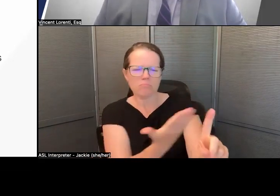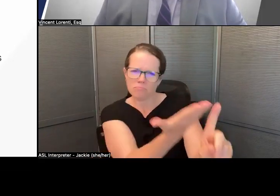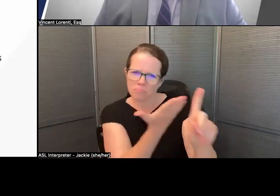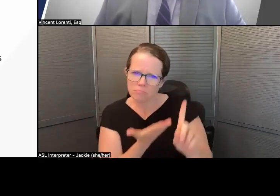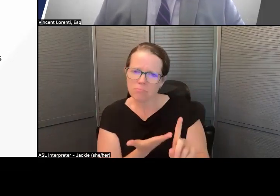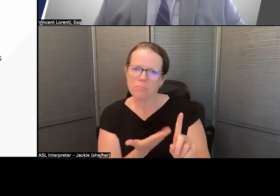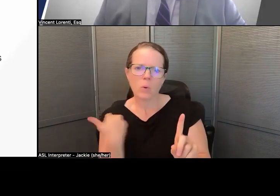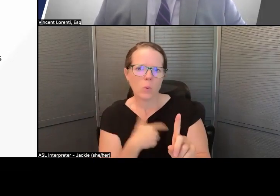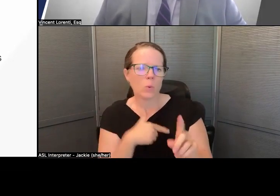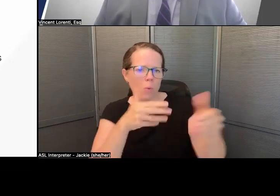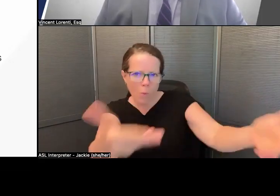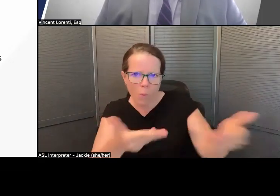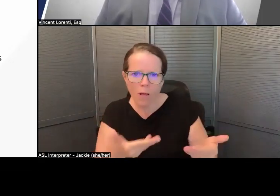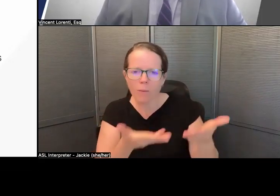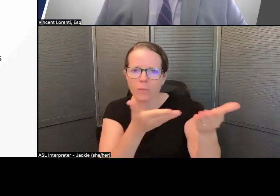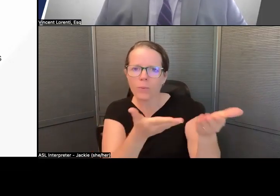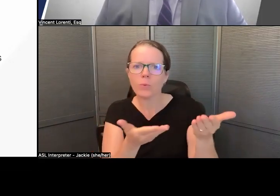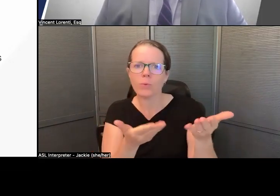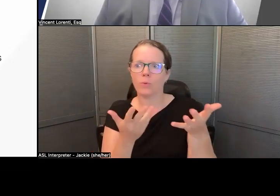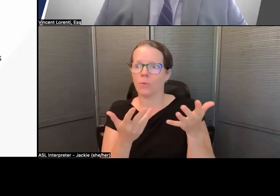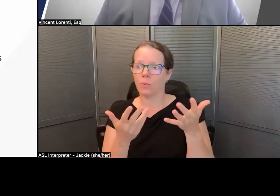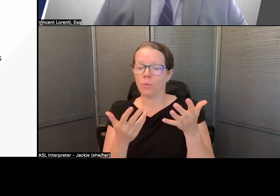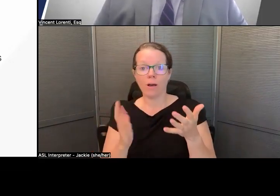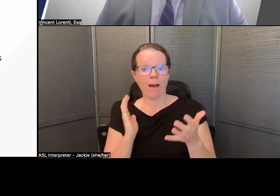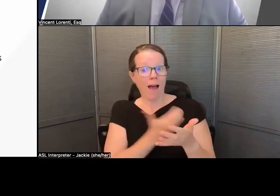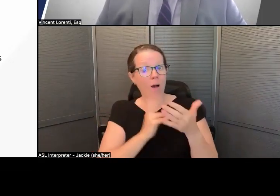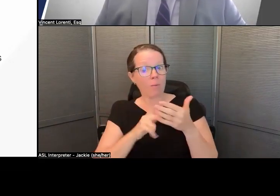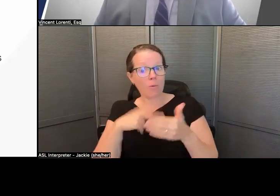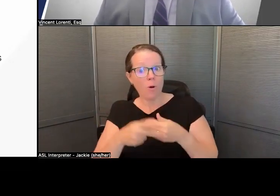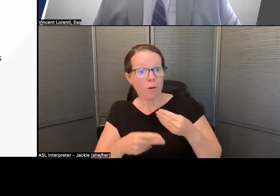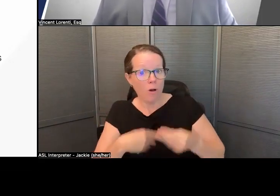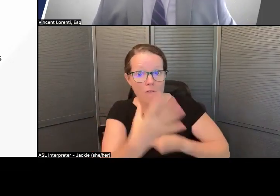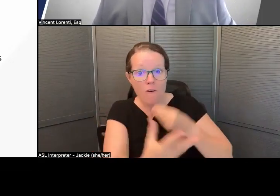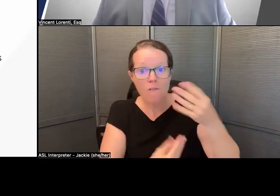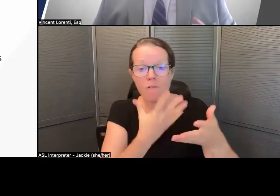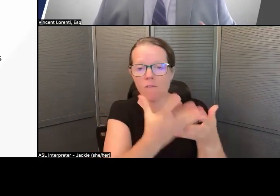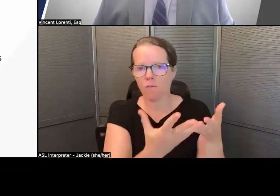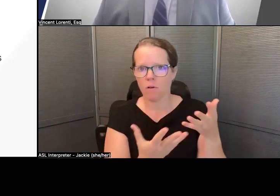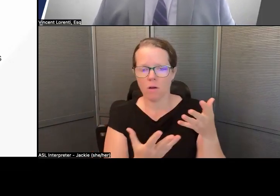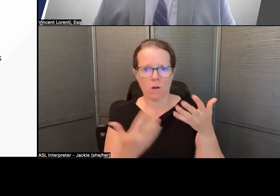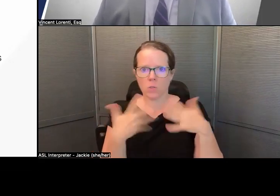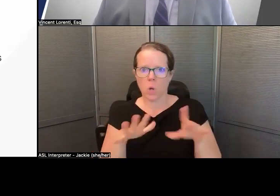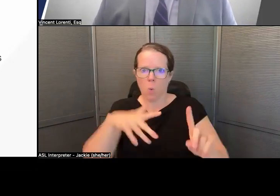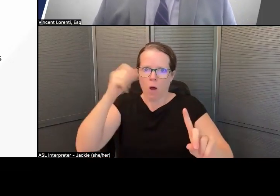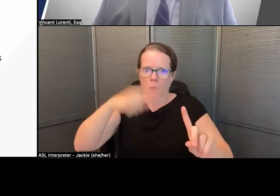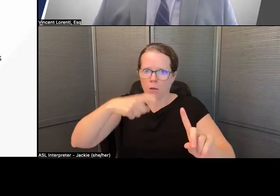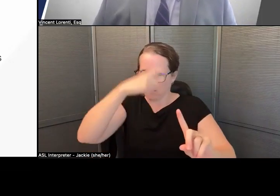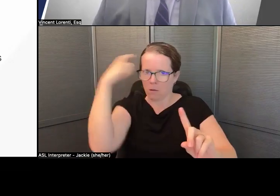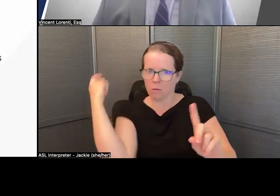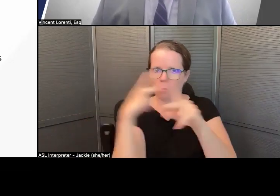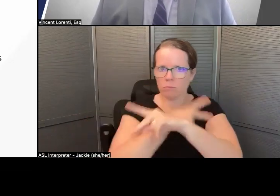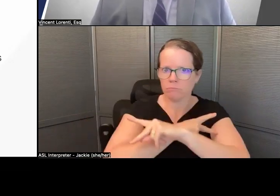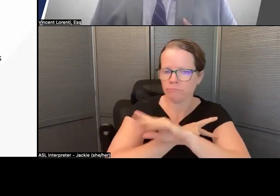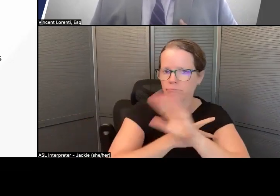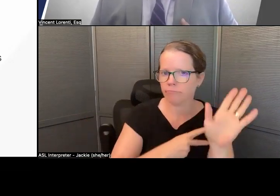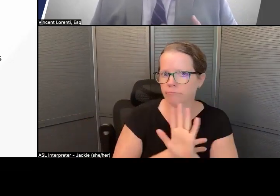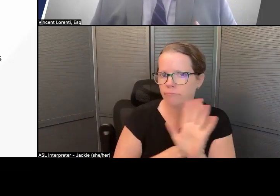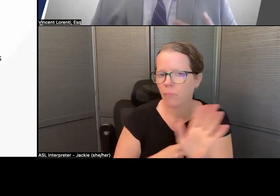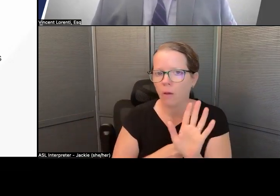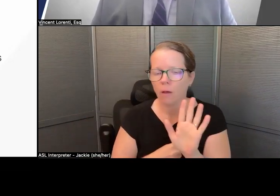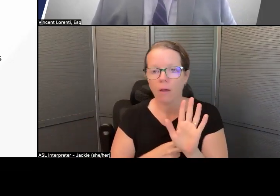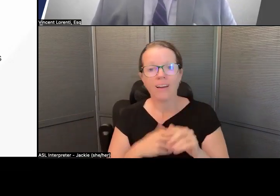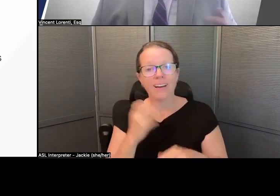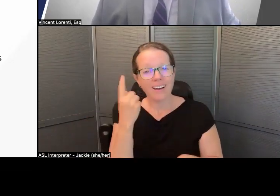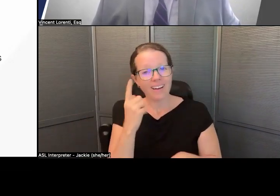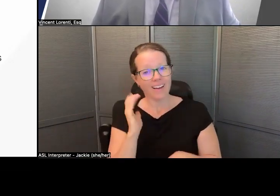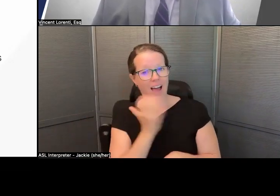are engaging in interventions that don't re-traumatize them. And typically this means making sure that our clients understand what